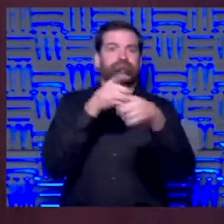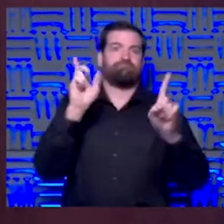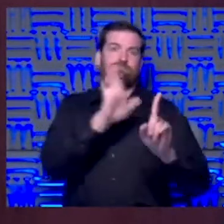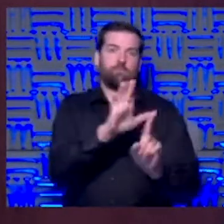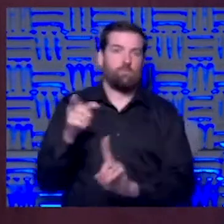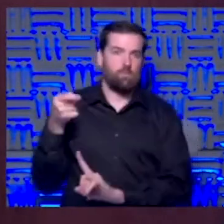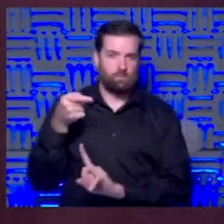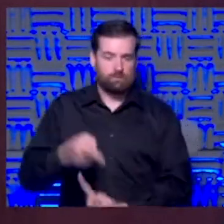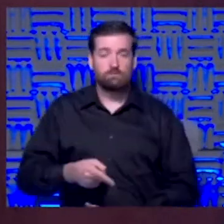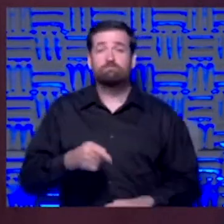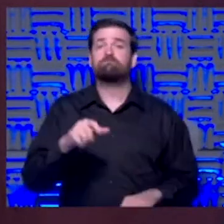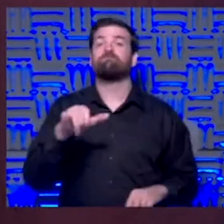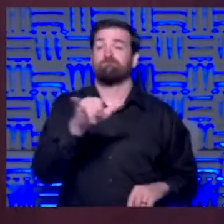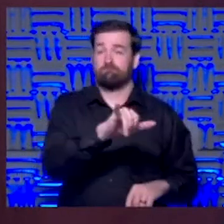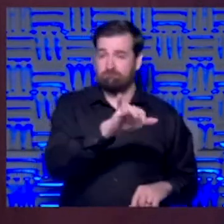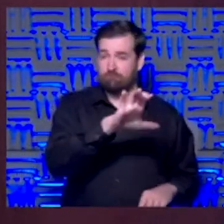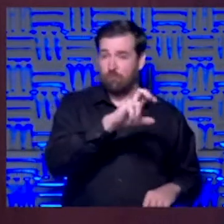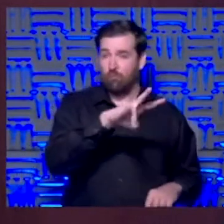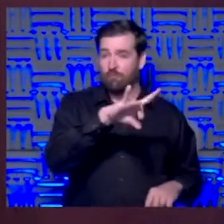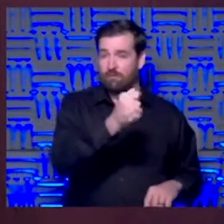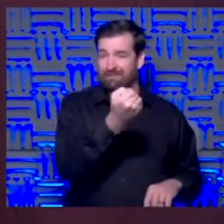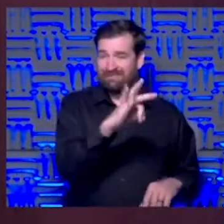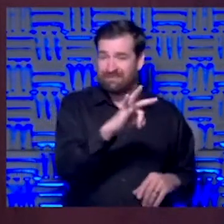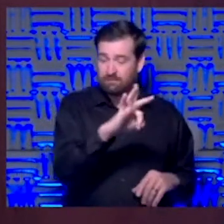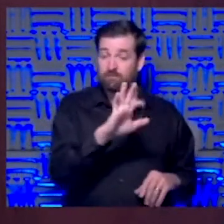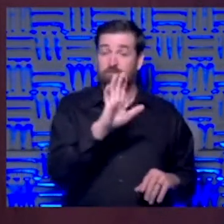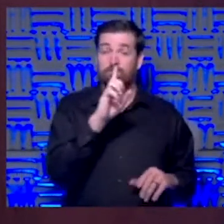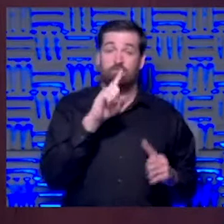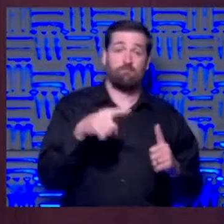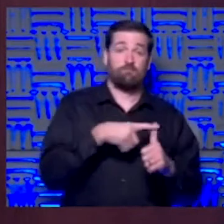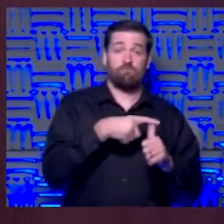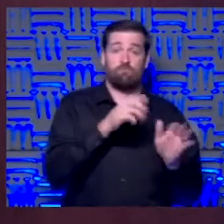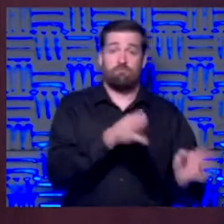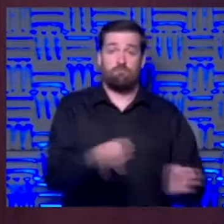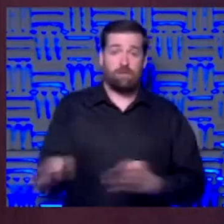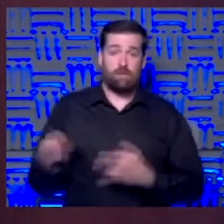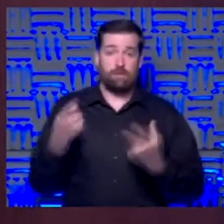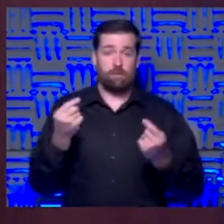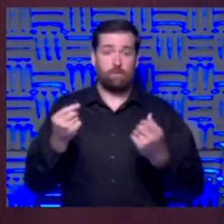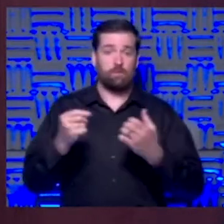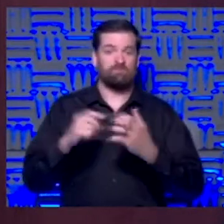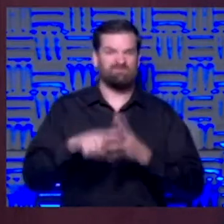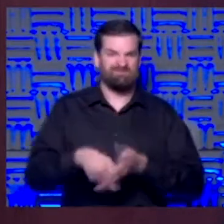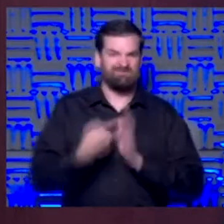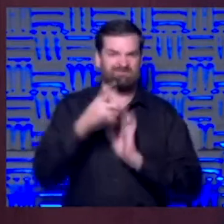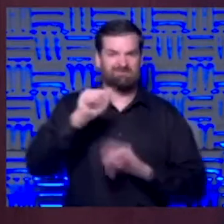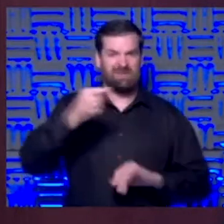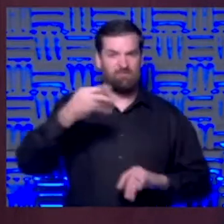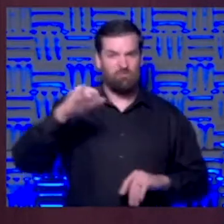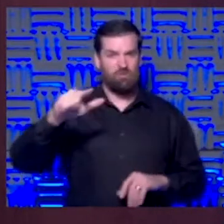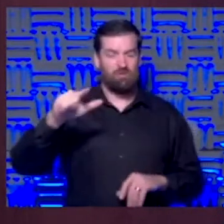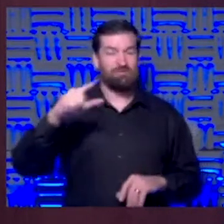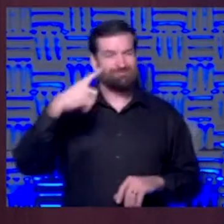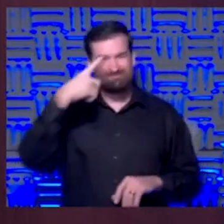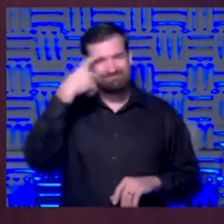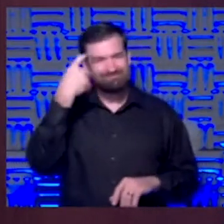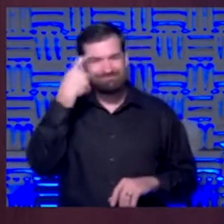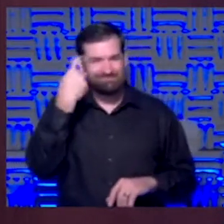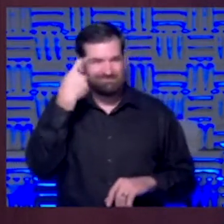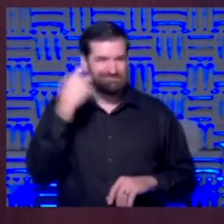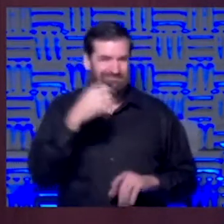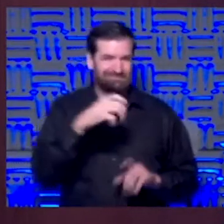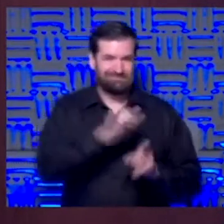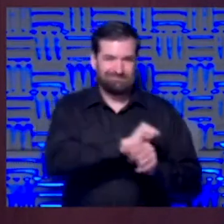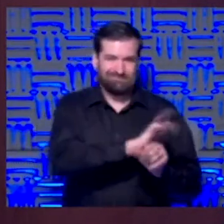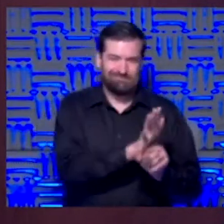As with COVID-19, our original plan was to launch in April, but obviously because of the pandemic,